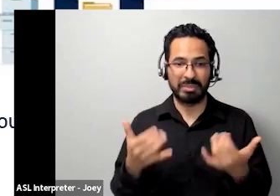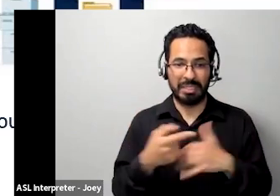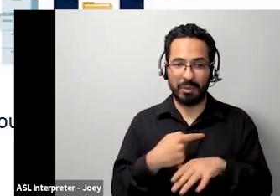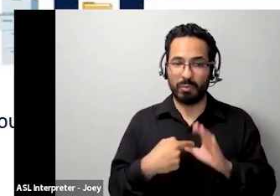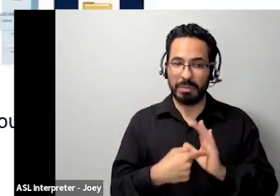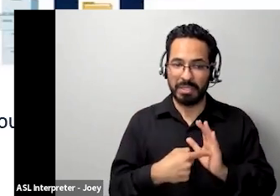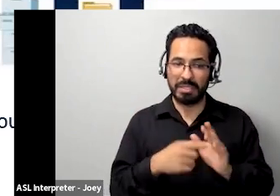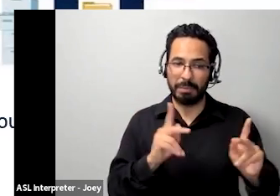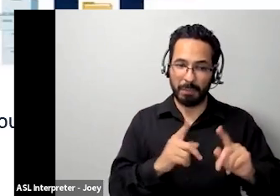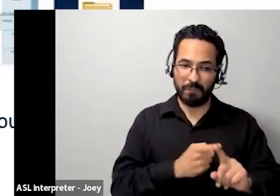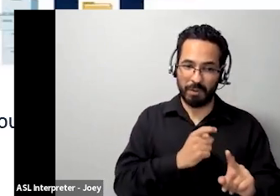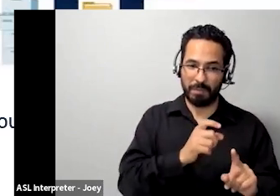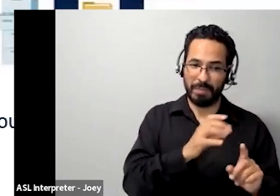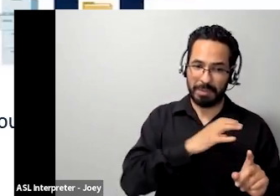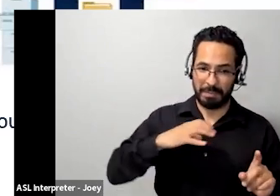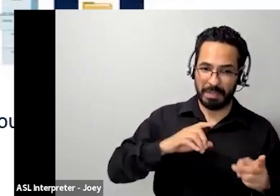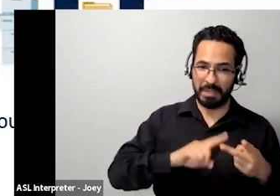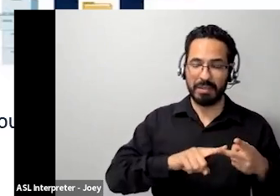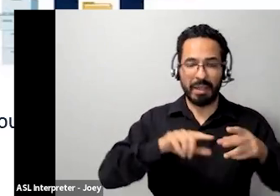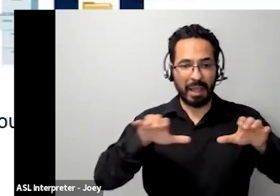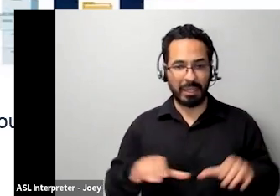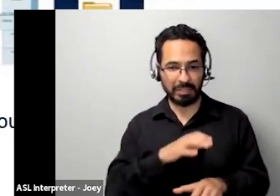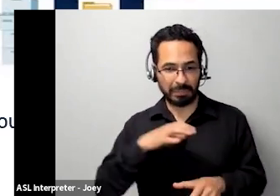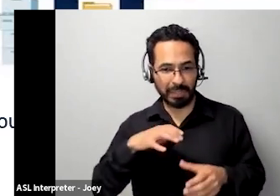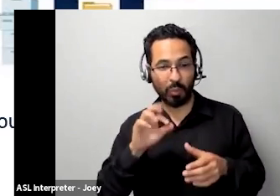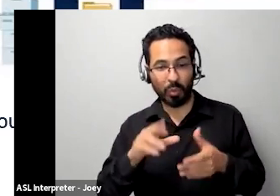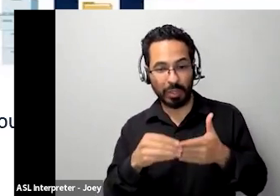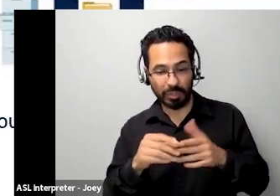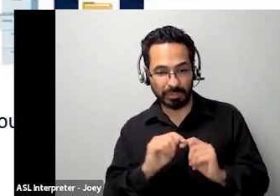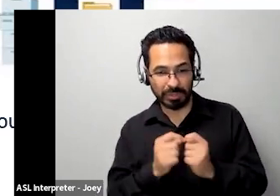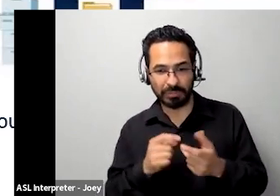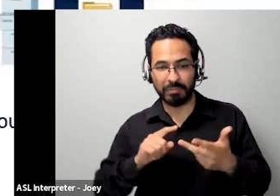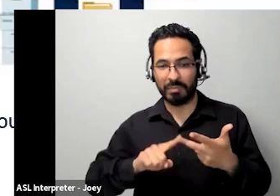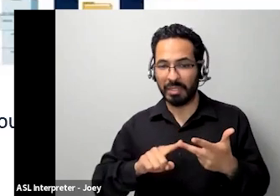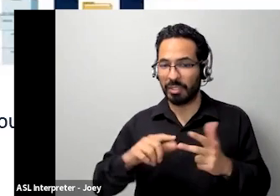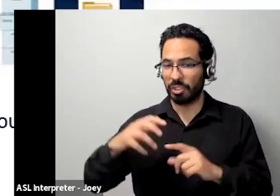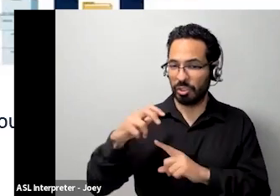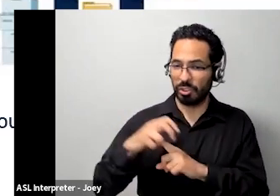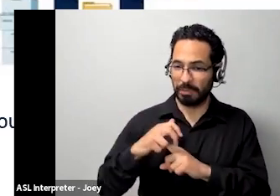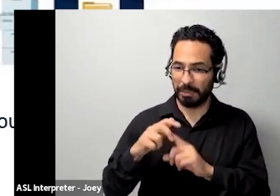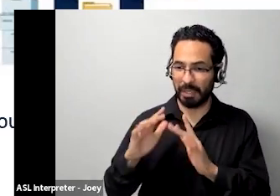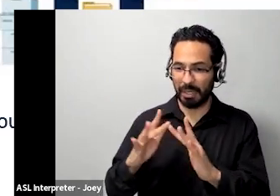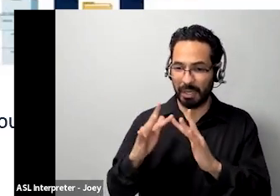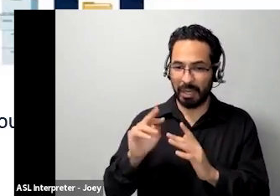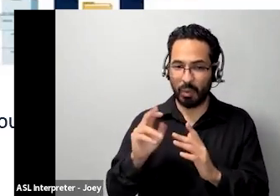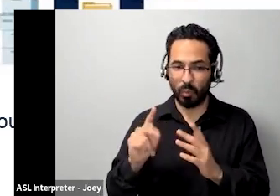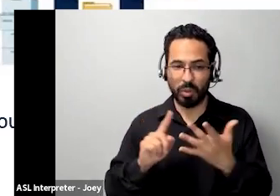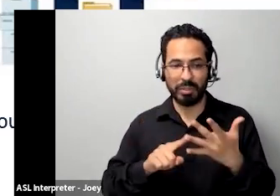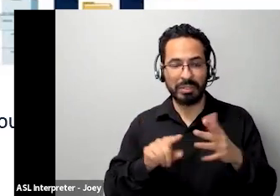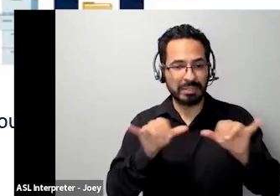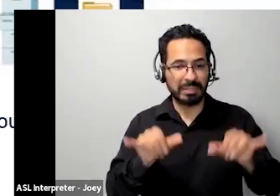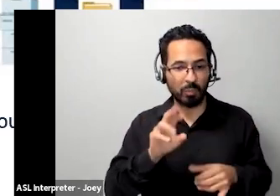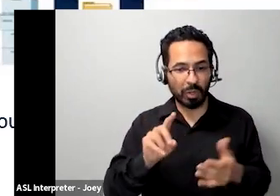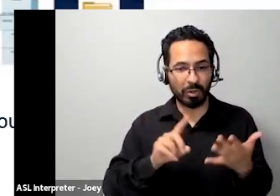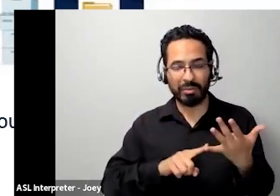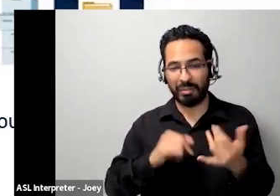steering committee, the action committee or leadership team, our champion steward network, a system of record, and a way to